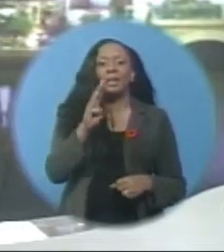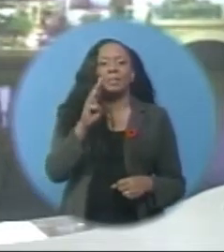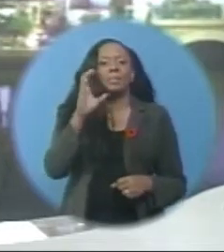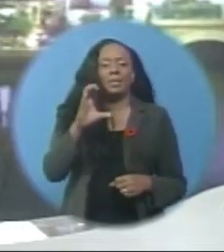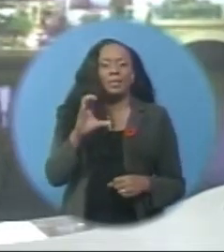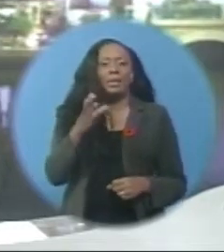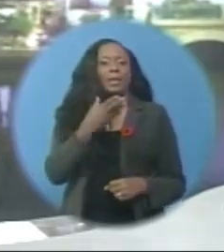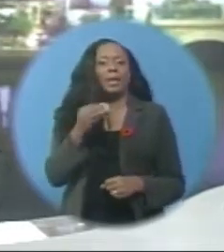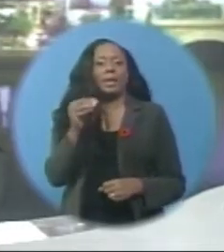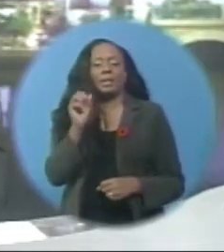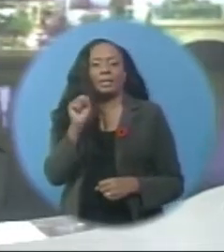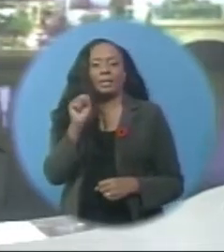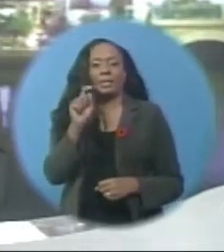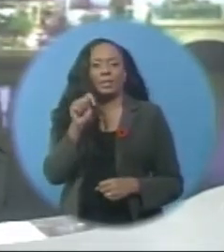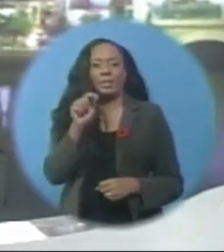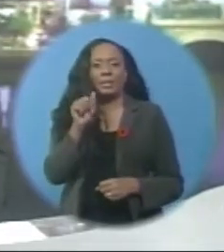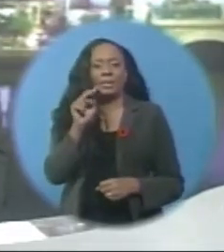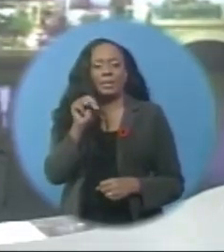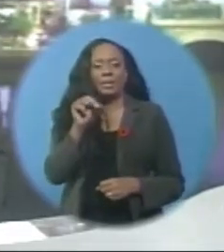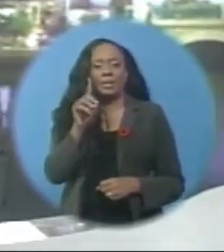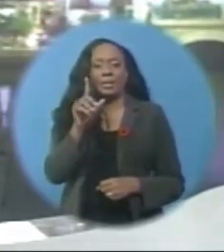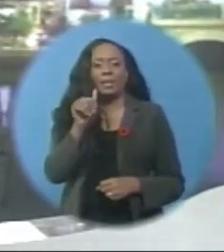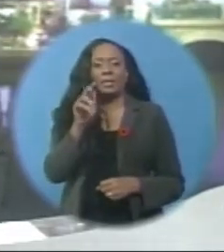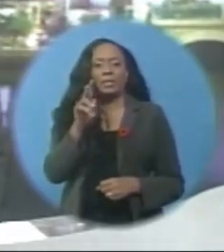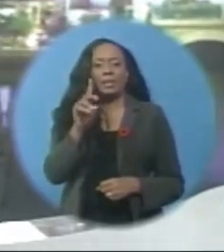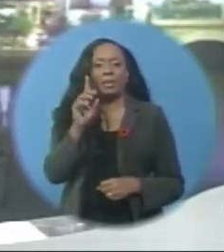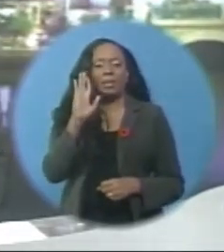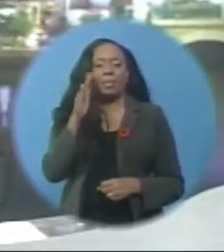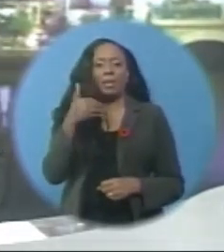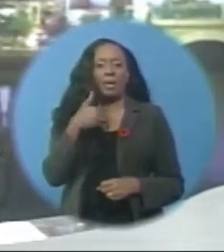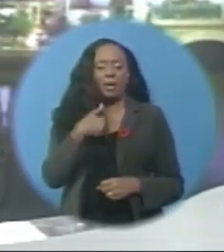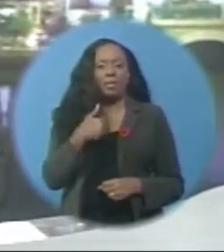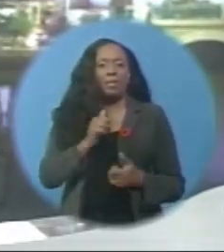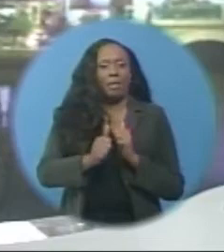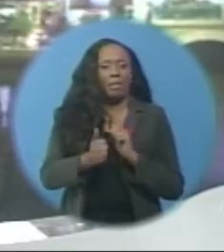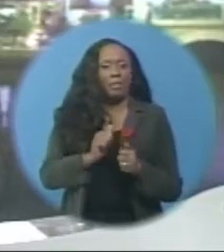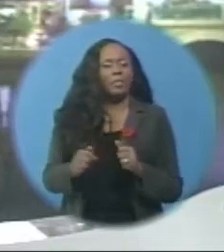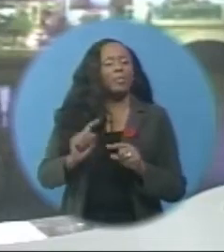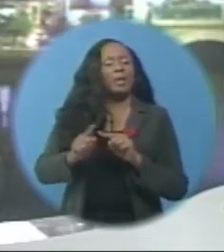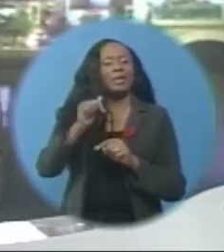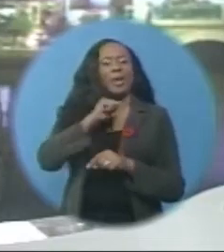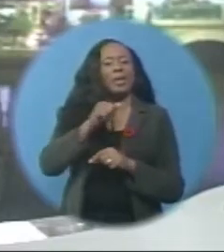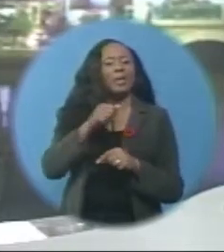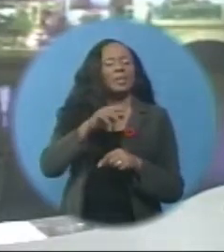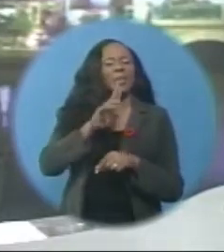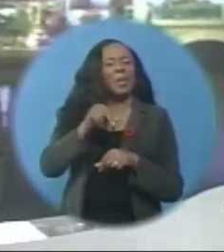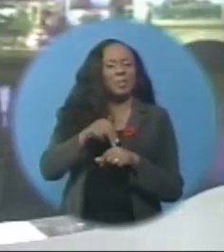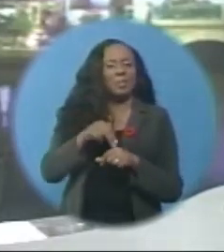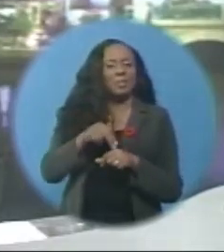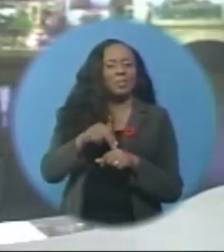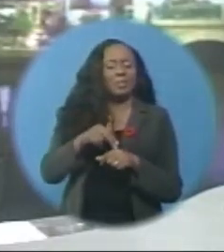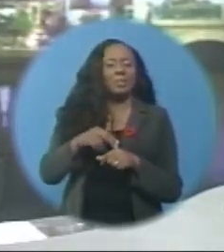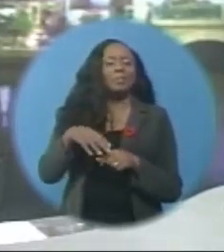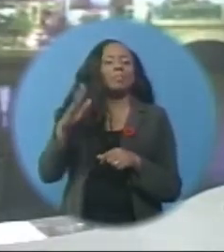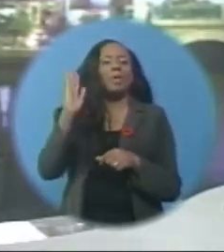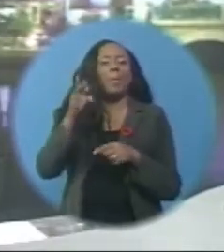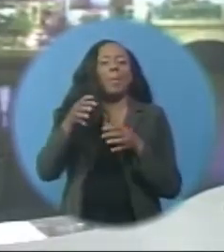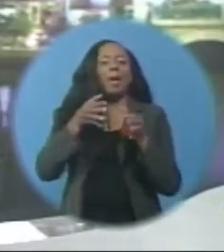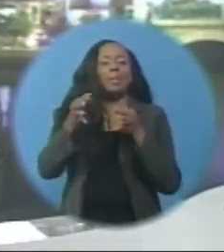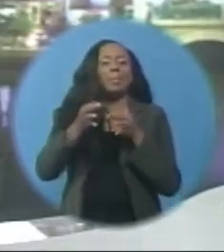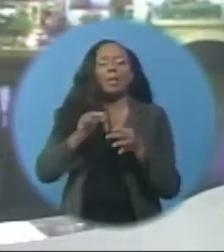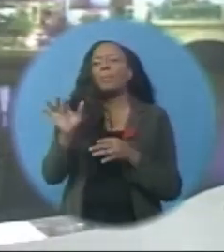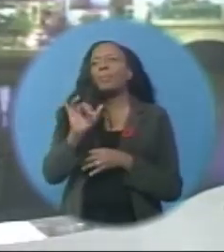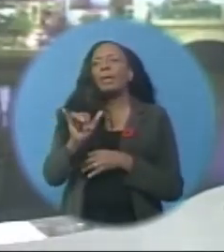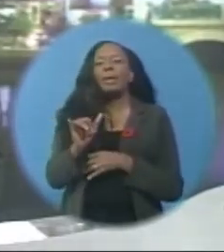be the thing for you. However, you should know it won't be a typical karaoke competition, as host and co-producer Tisha